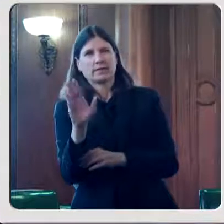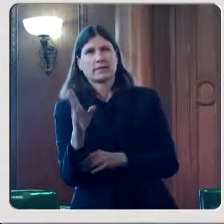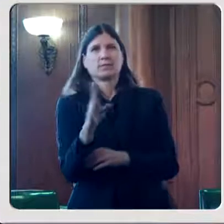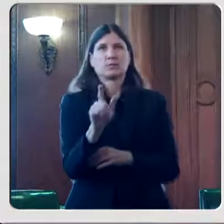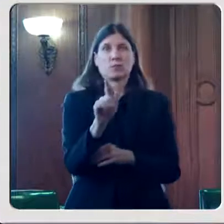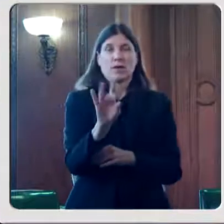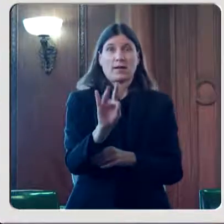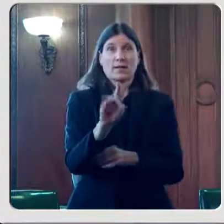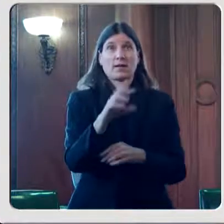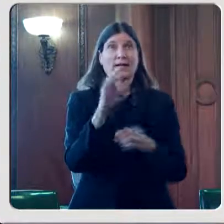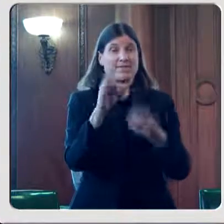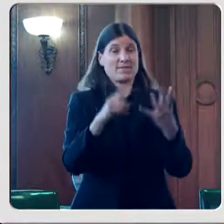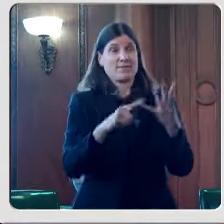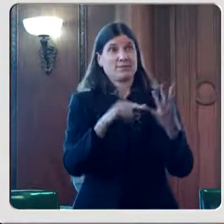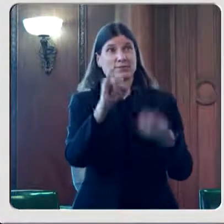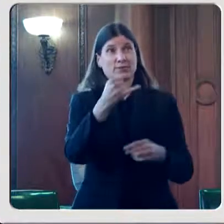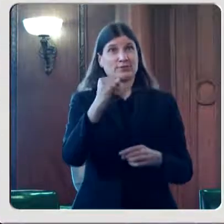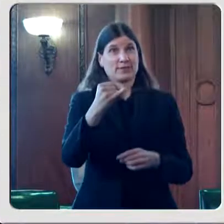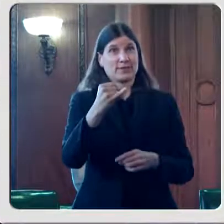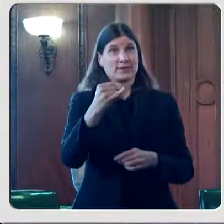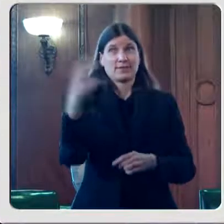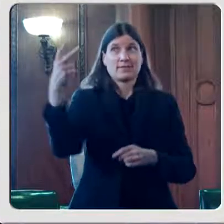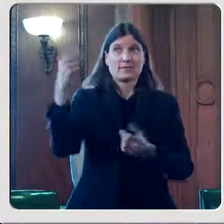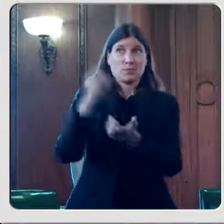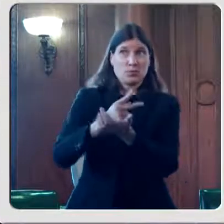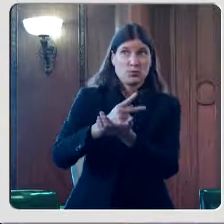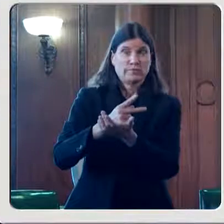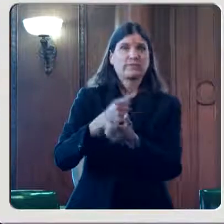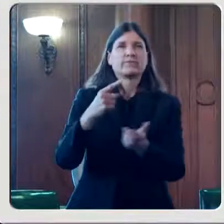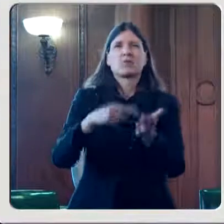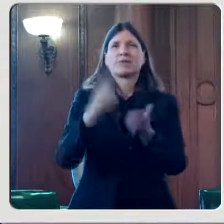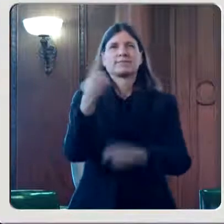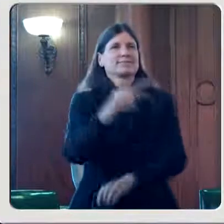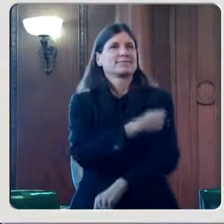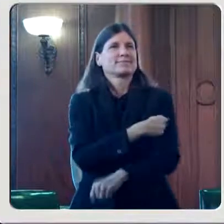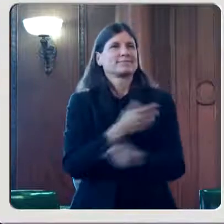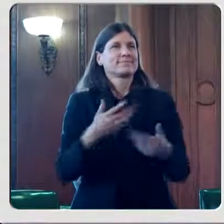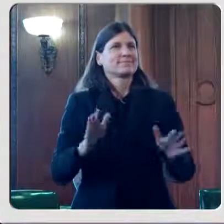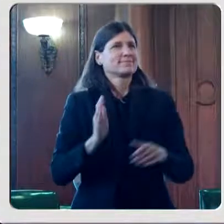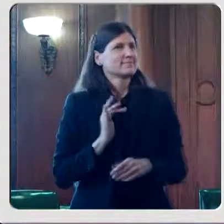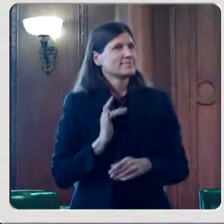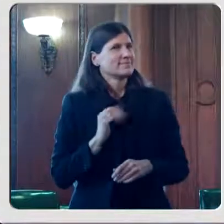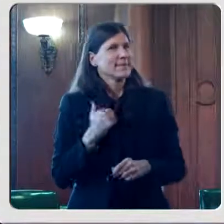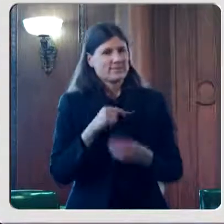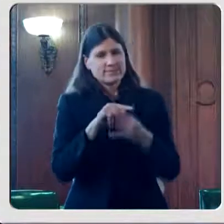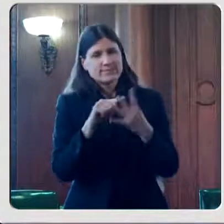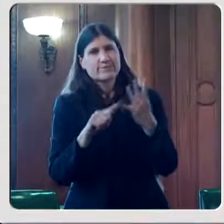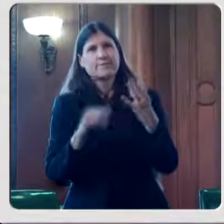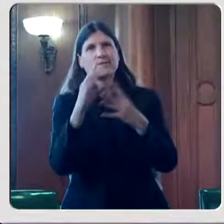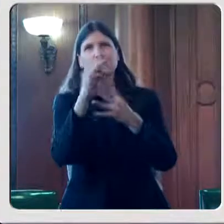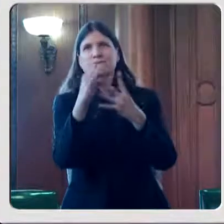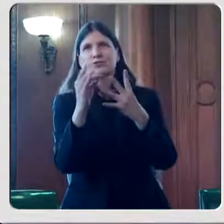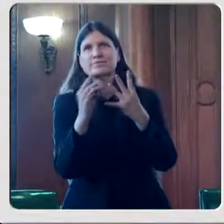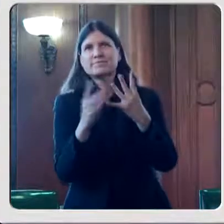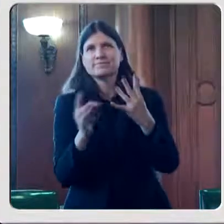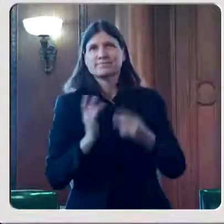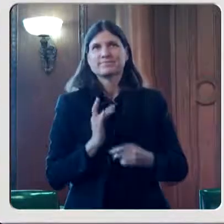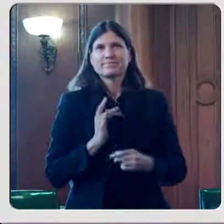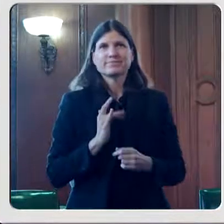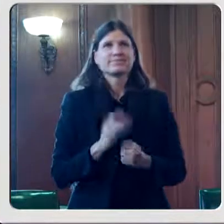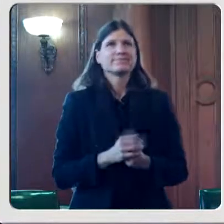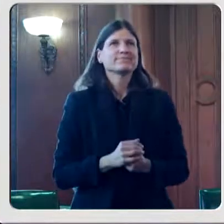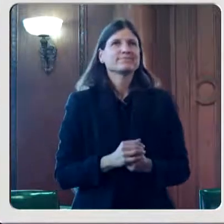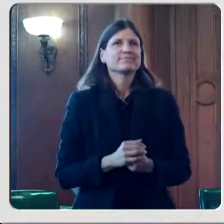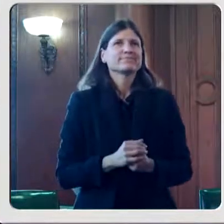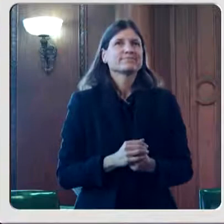about 20,000 administrations a day. Remember, we need to get up to 80,000 a day if we're going to get